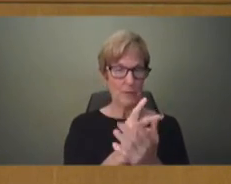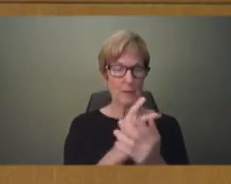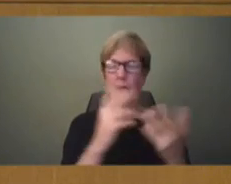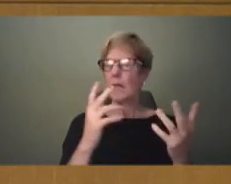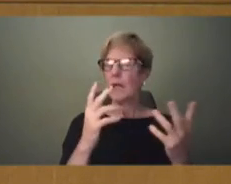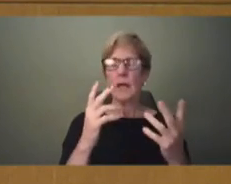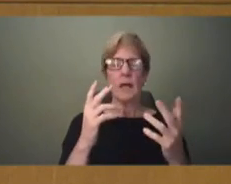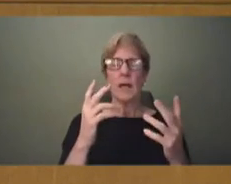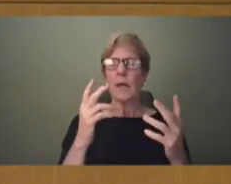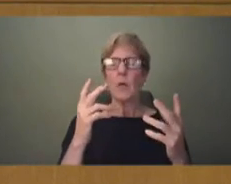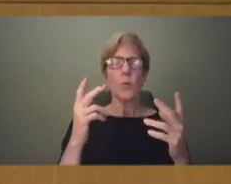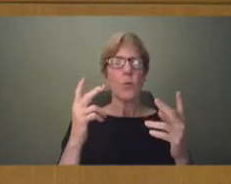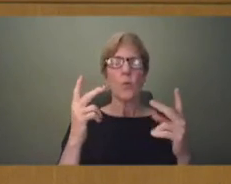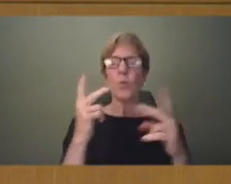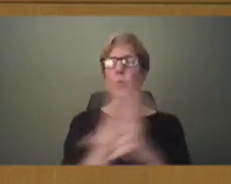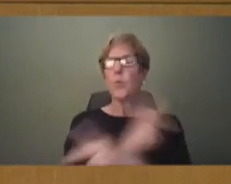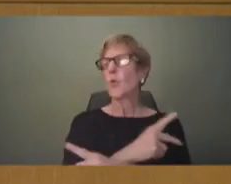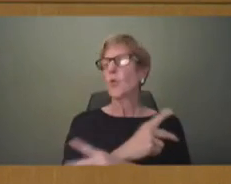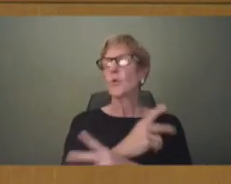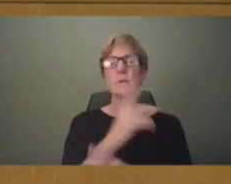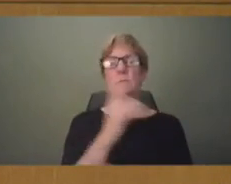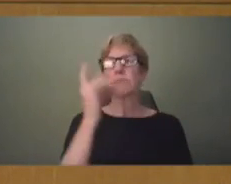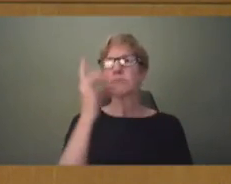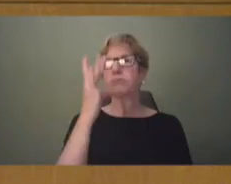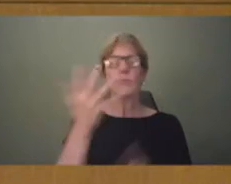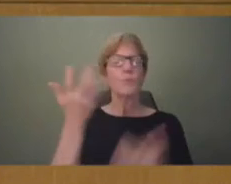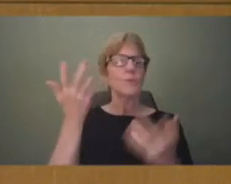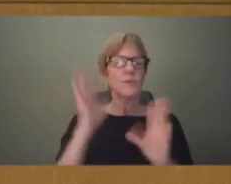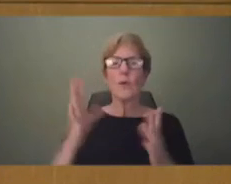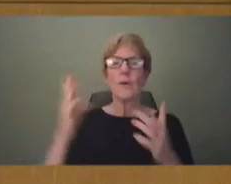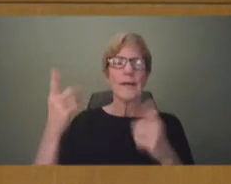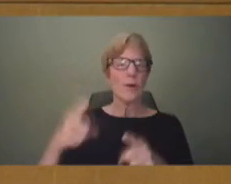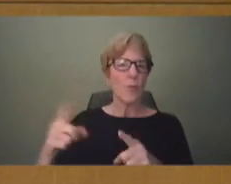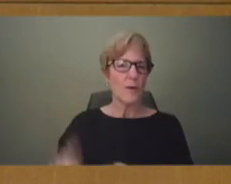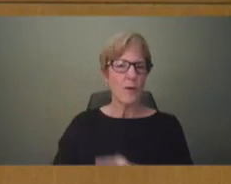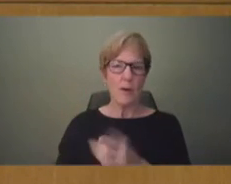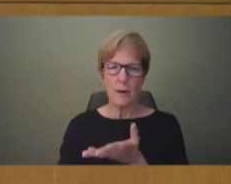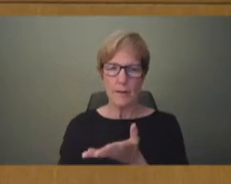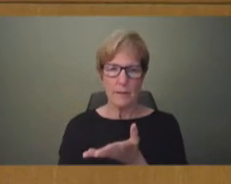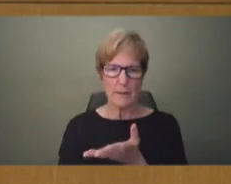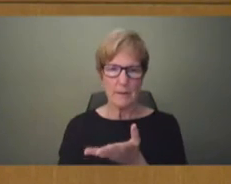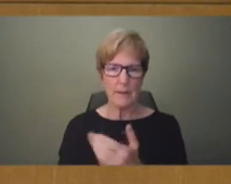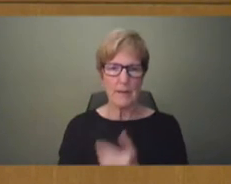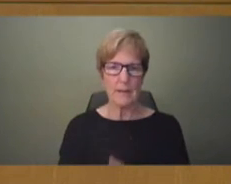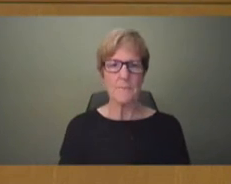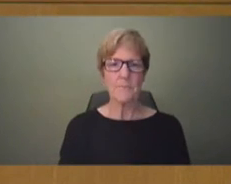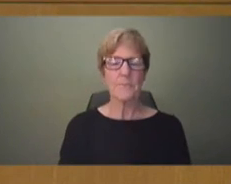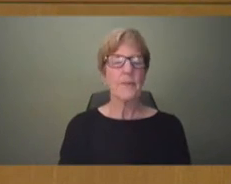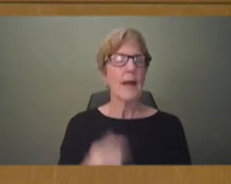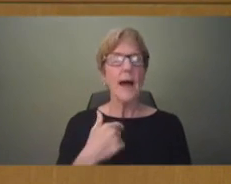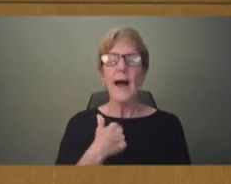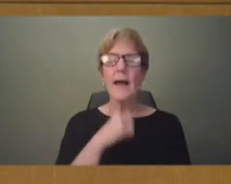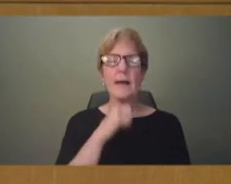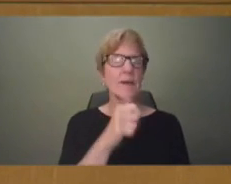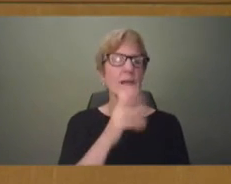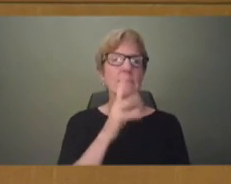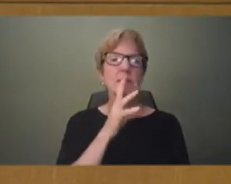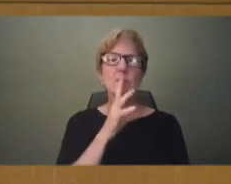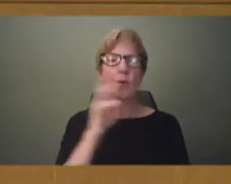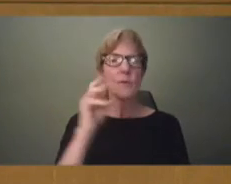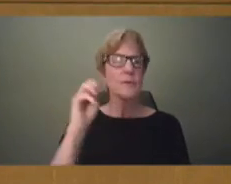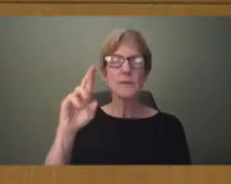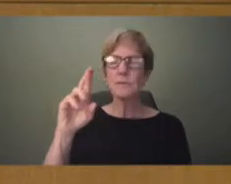compound severely what's going on um I have not spoken to Mr